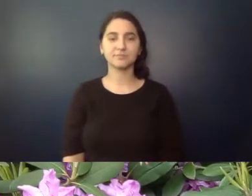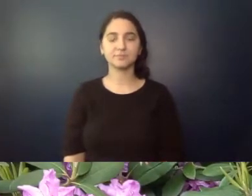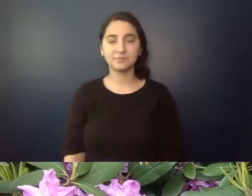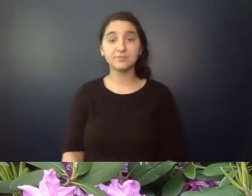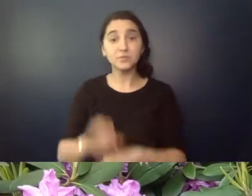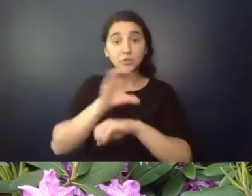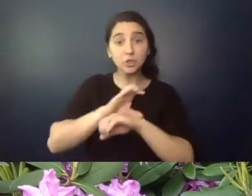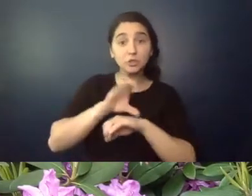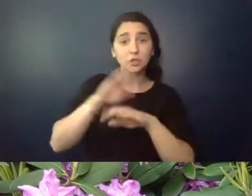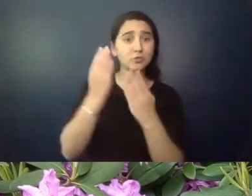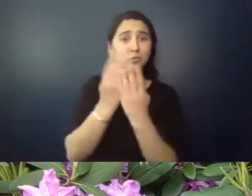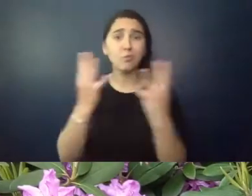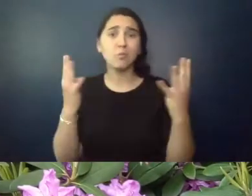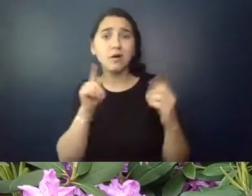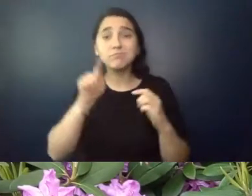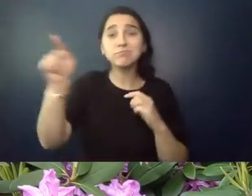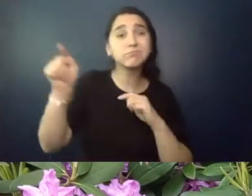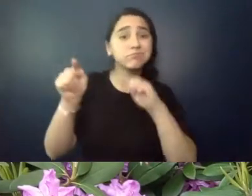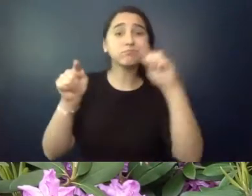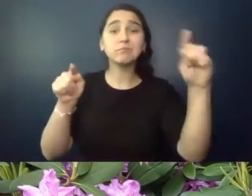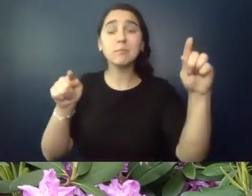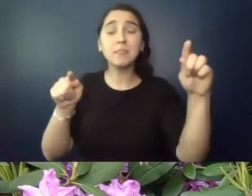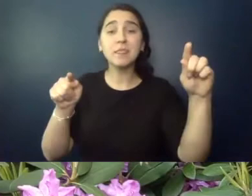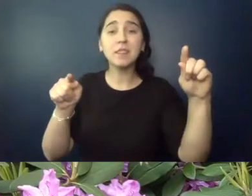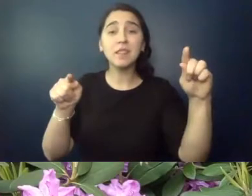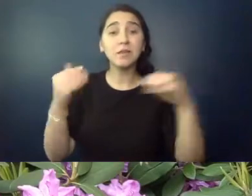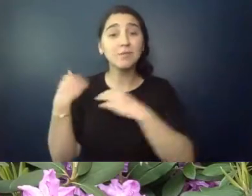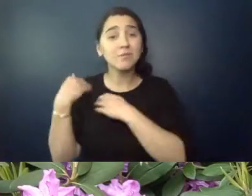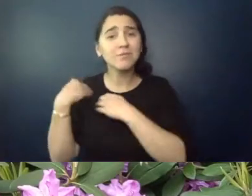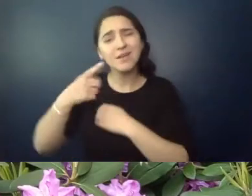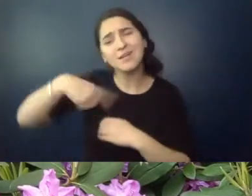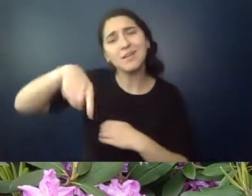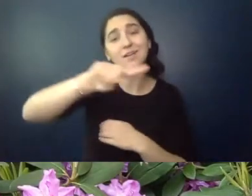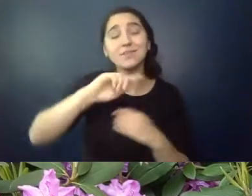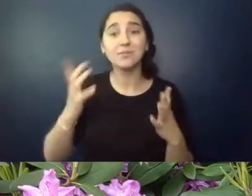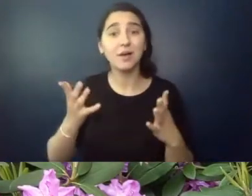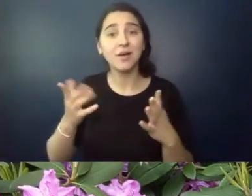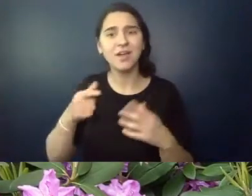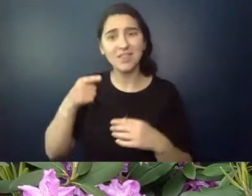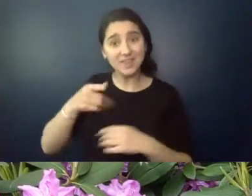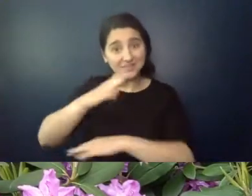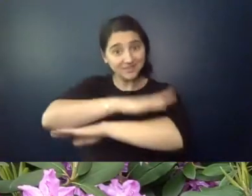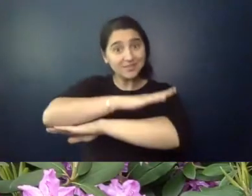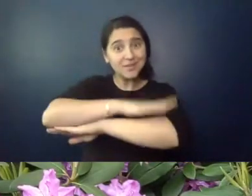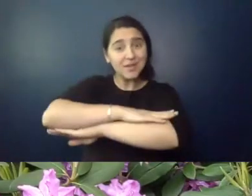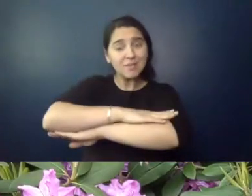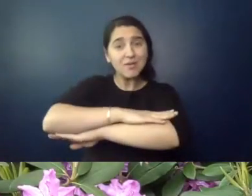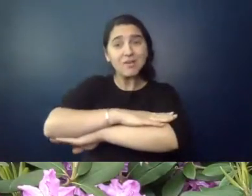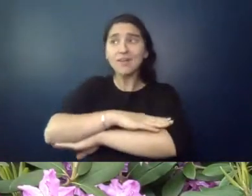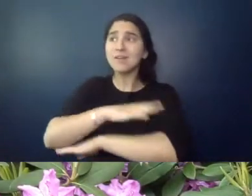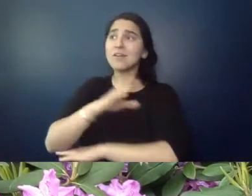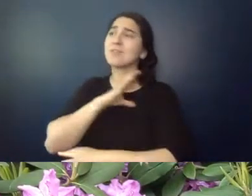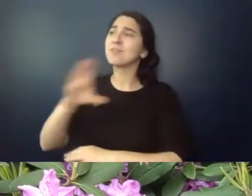The Church Beyond the Walls reminds us that this is Christ's